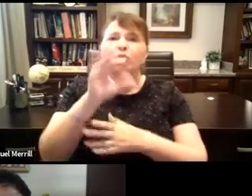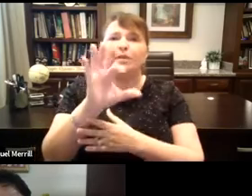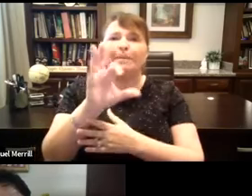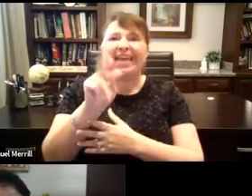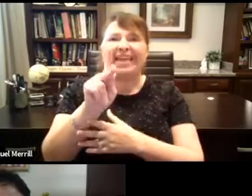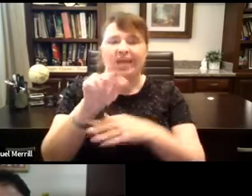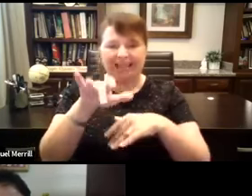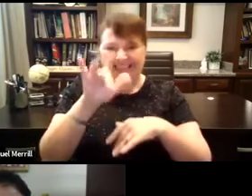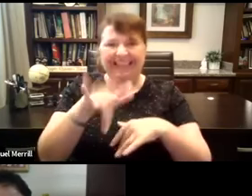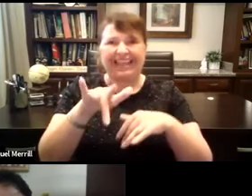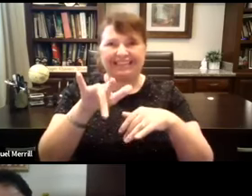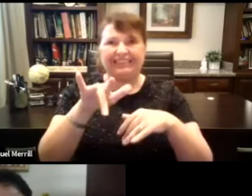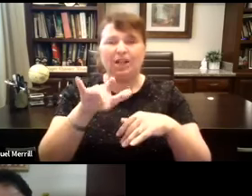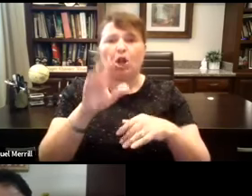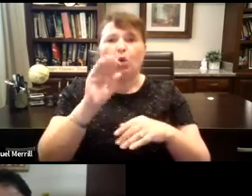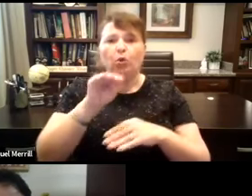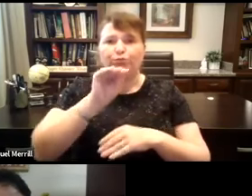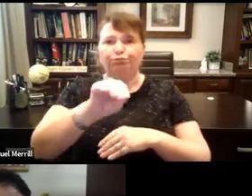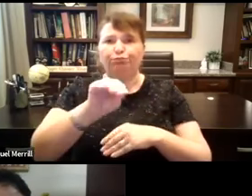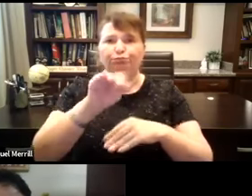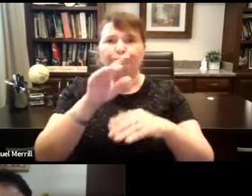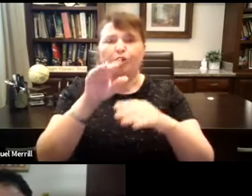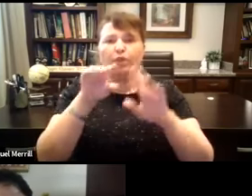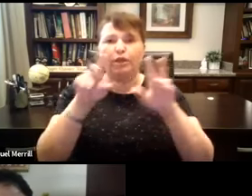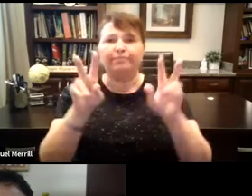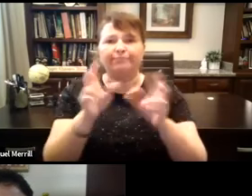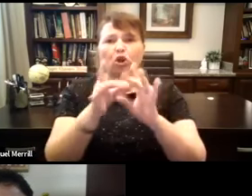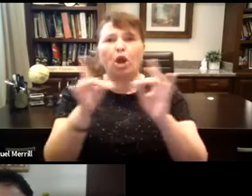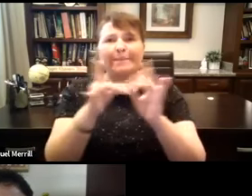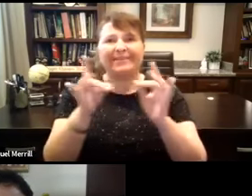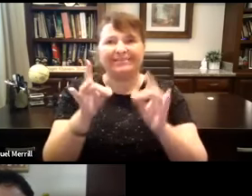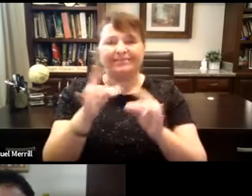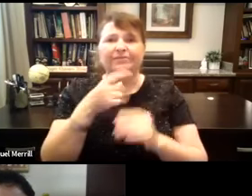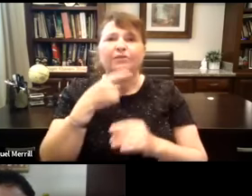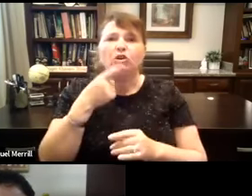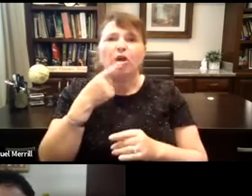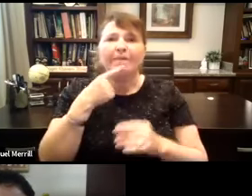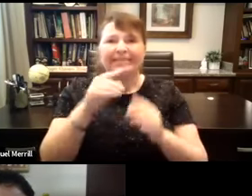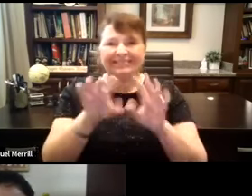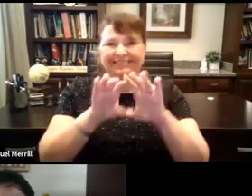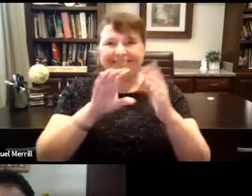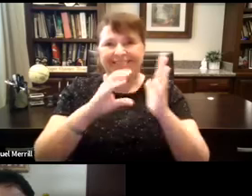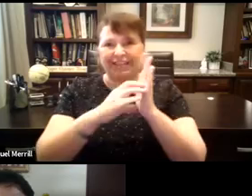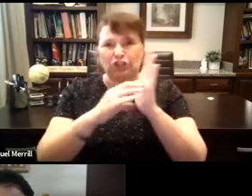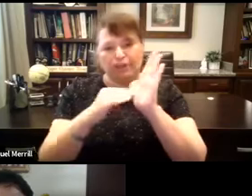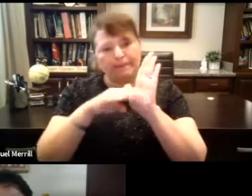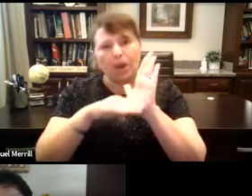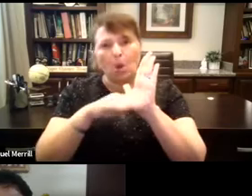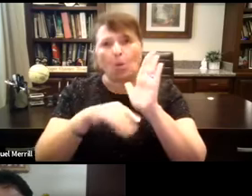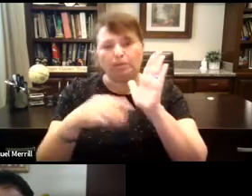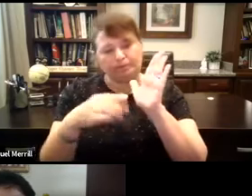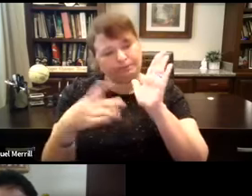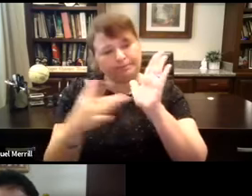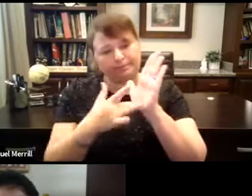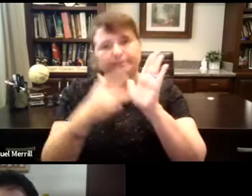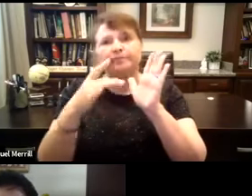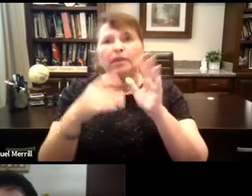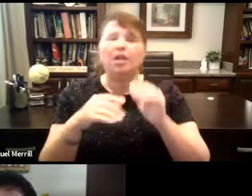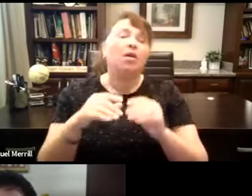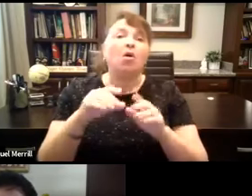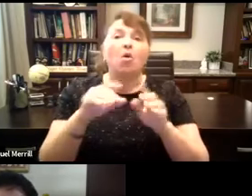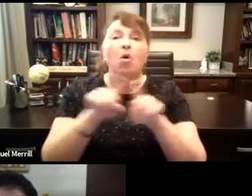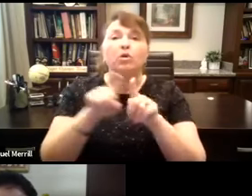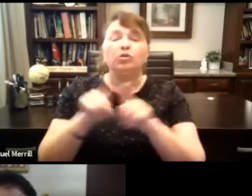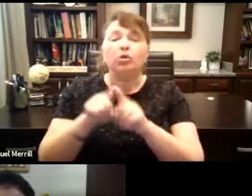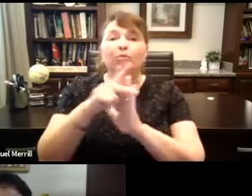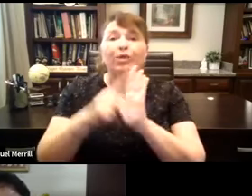link, which we'll place in the comments section below. Beyond that, Precinct 4 employees will be